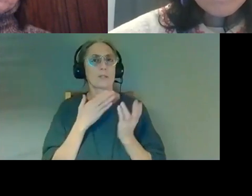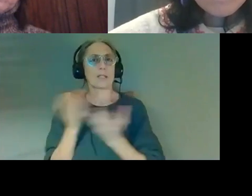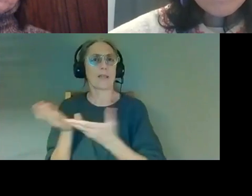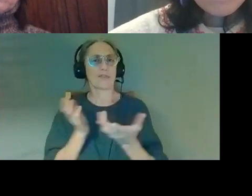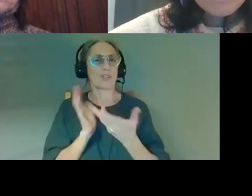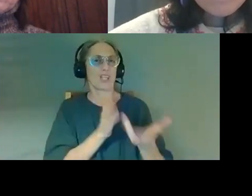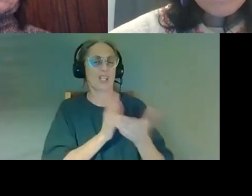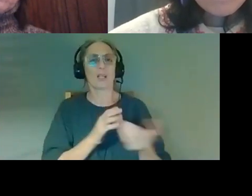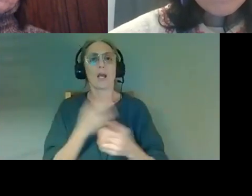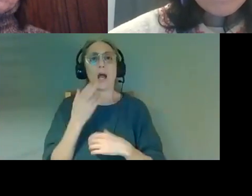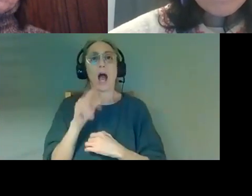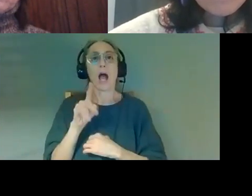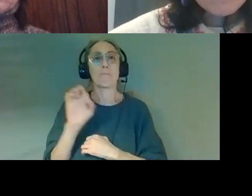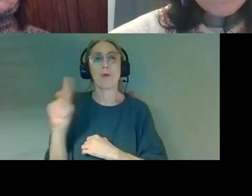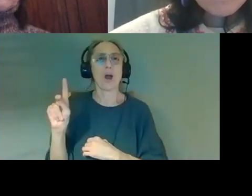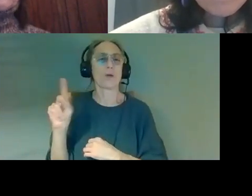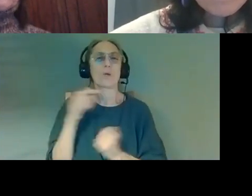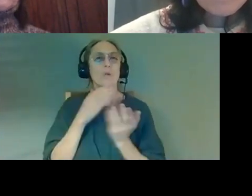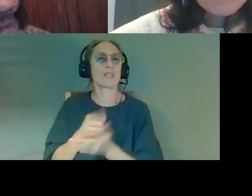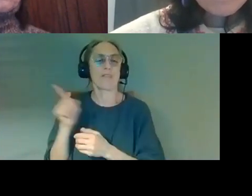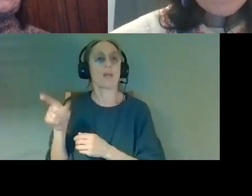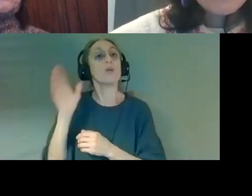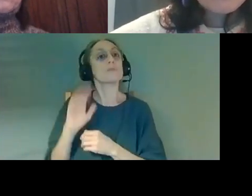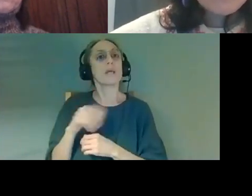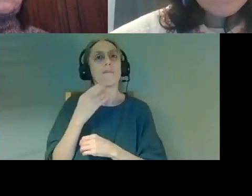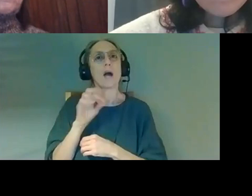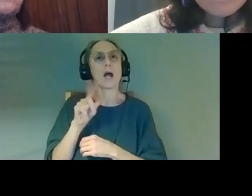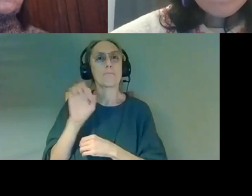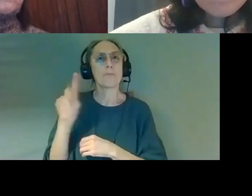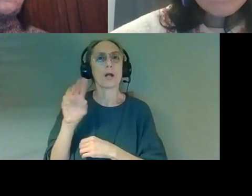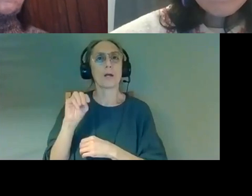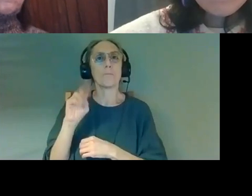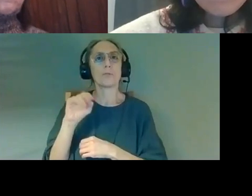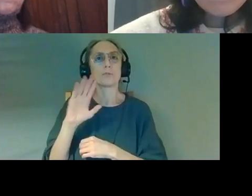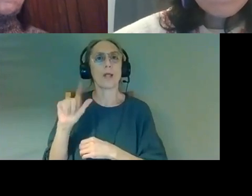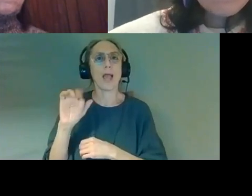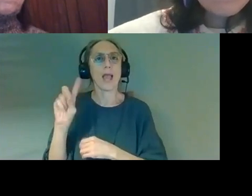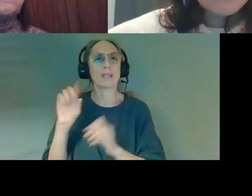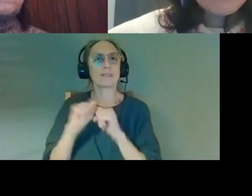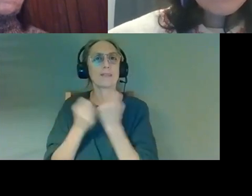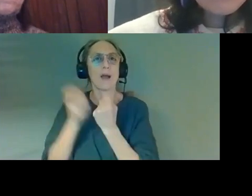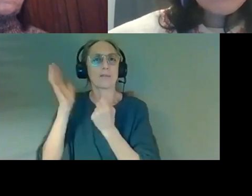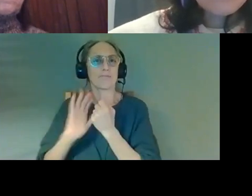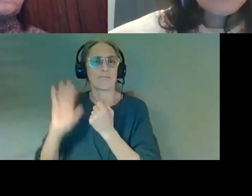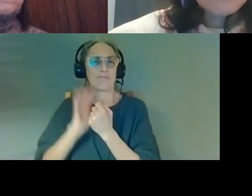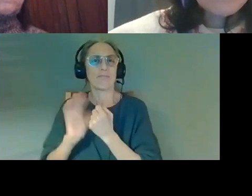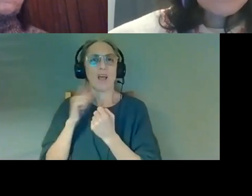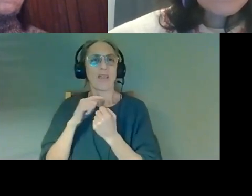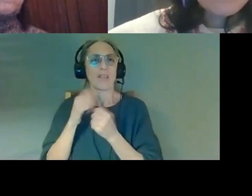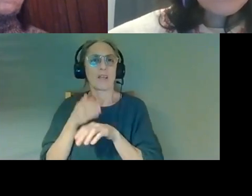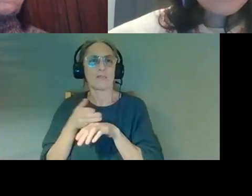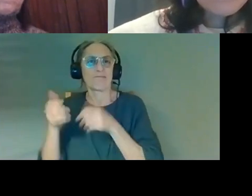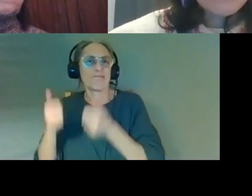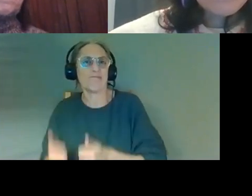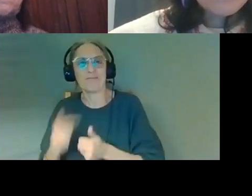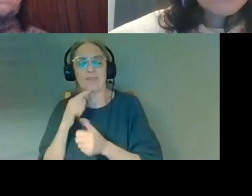have. There used to be a Hyde Park mutual aid. I think maybe they haven't been as active. But I think at our height, we were doing about 50